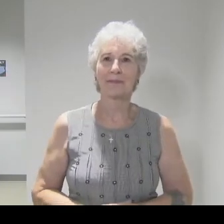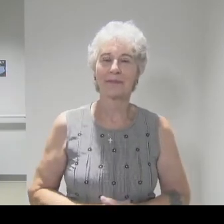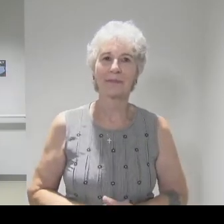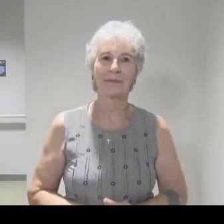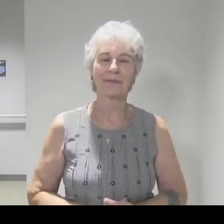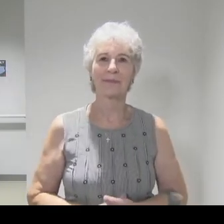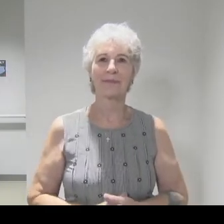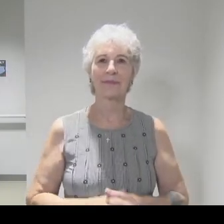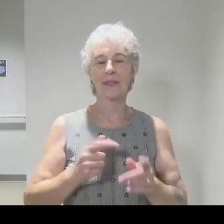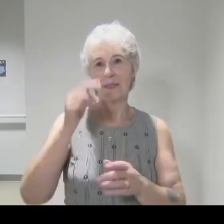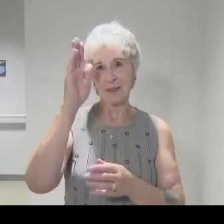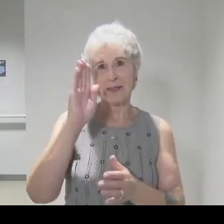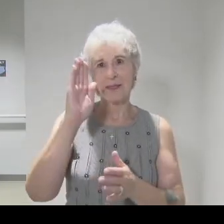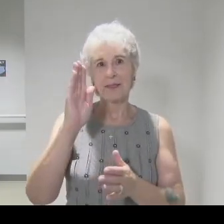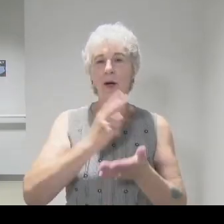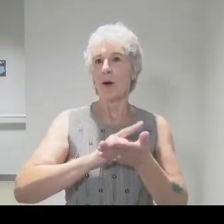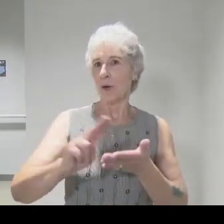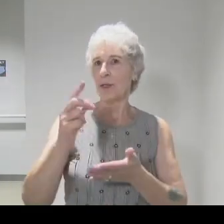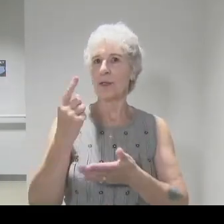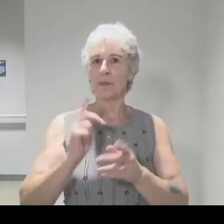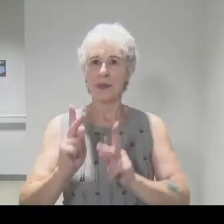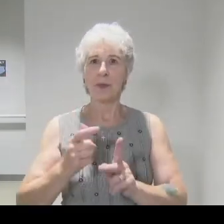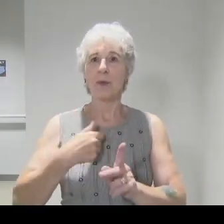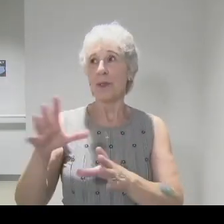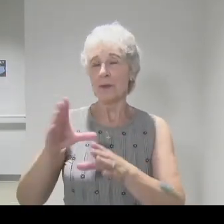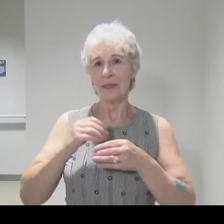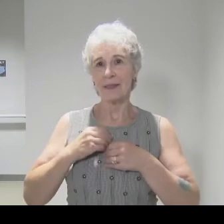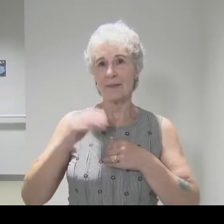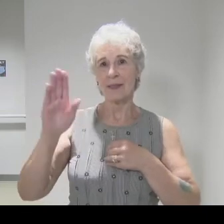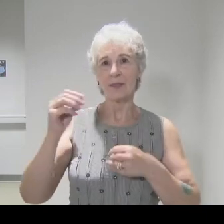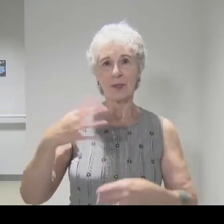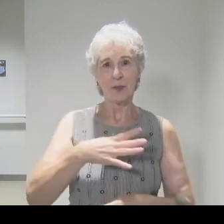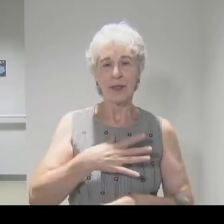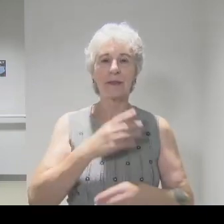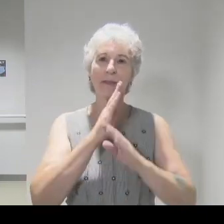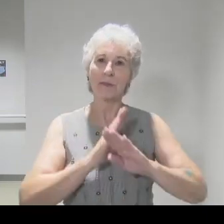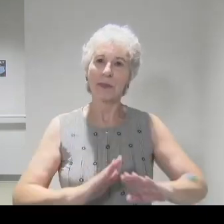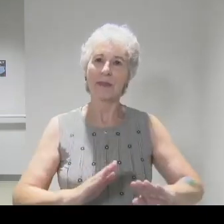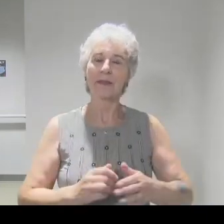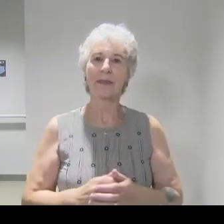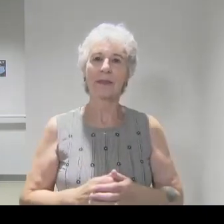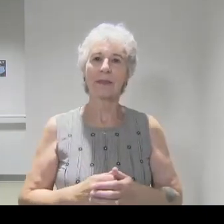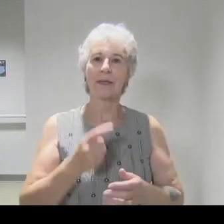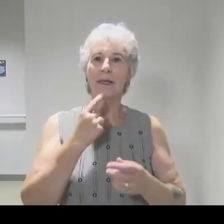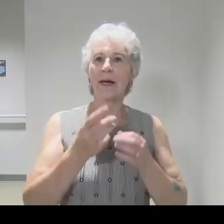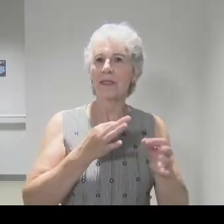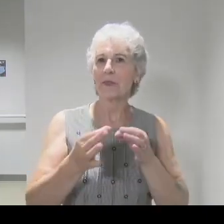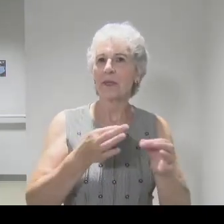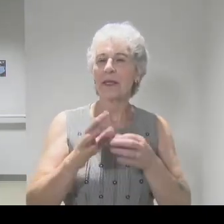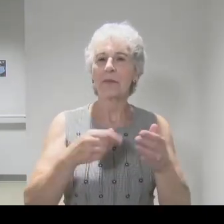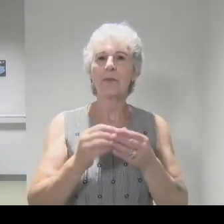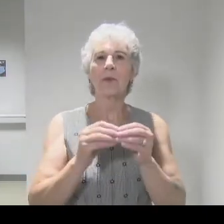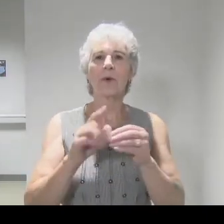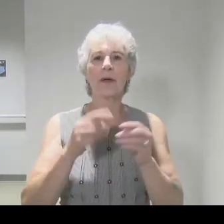As God's holy ones, we are recipients of his grace and peace, and I will talk more about that in the coming weeks. But what a wondrous